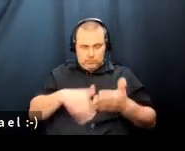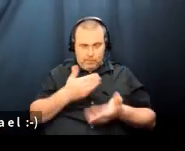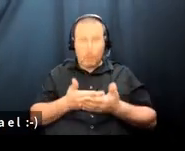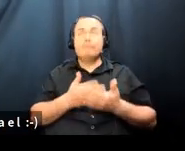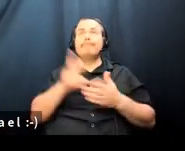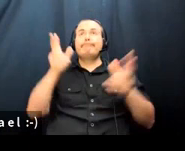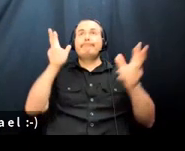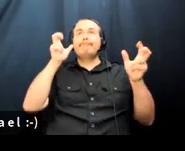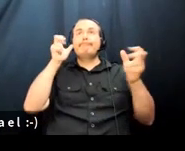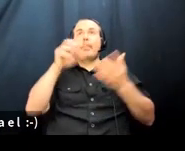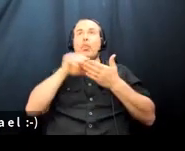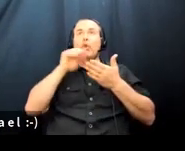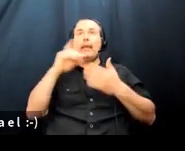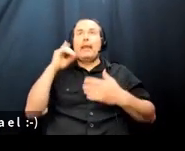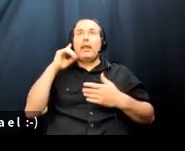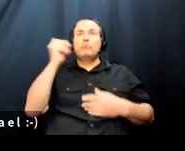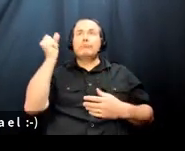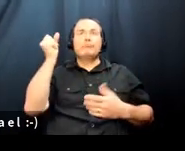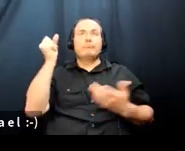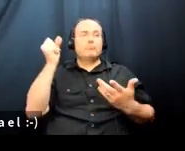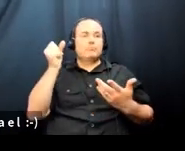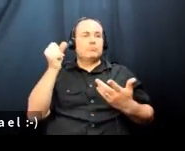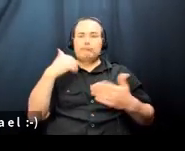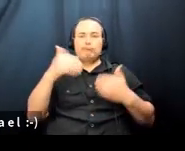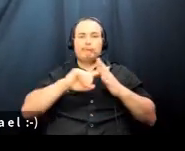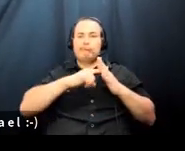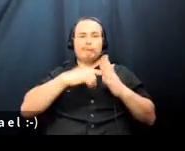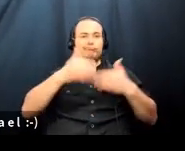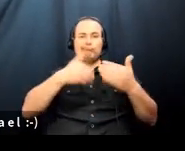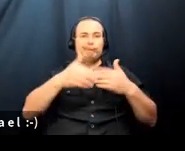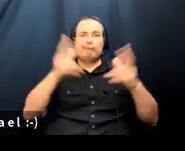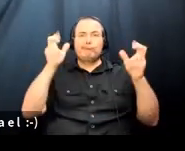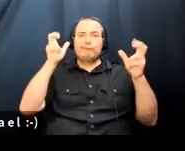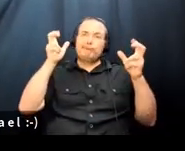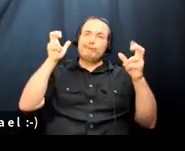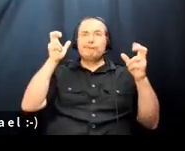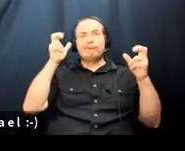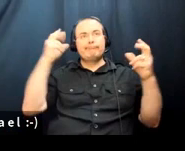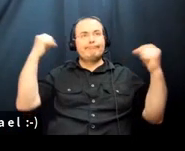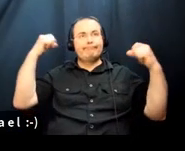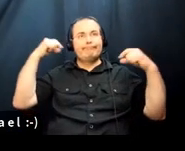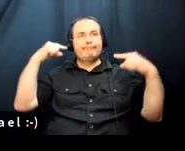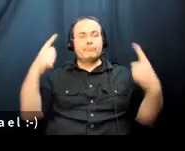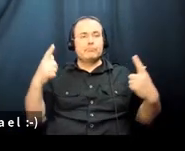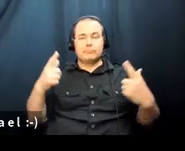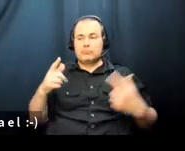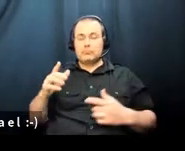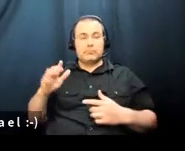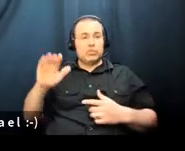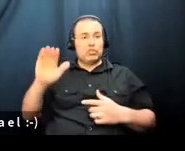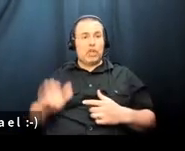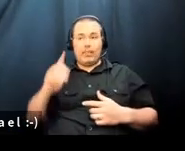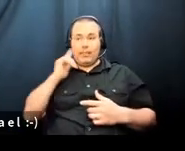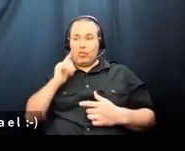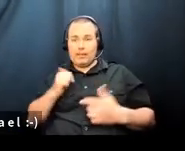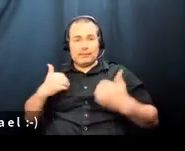child with a hearing loss isn't getting that benefit from the moment they're born. As a result, they're more